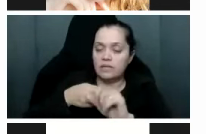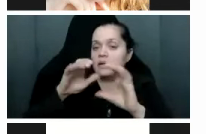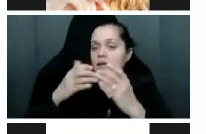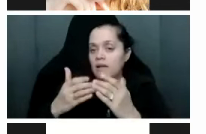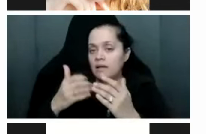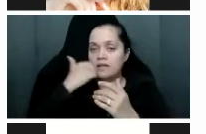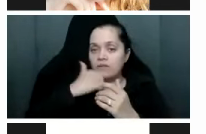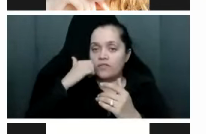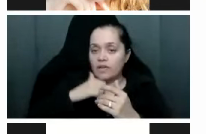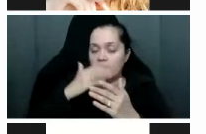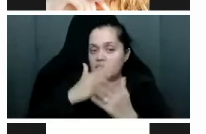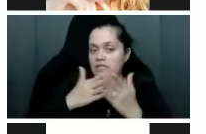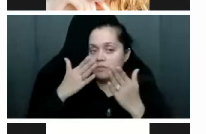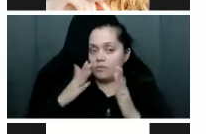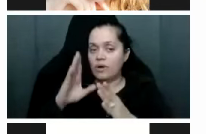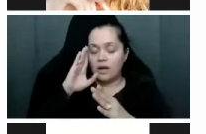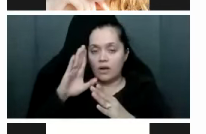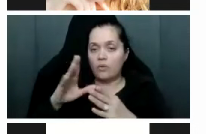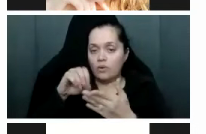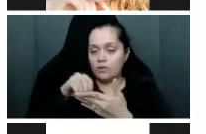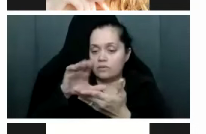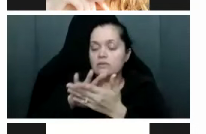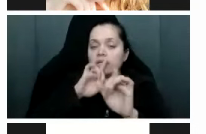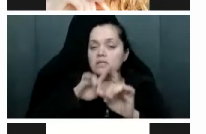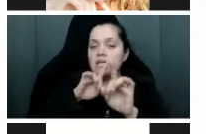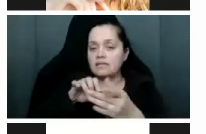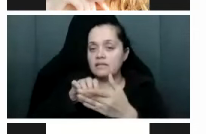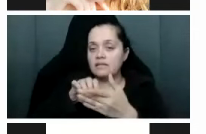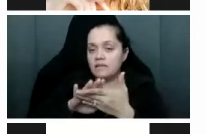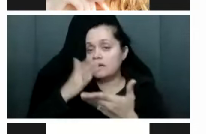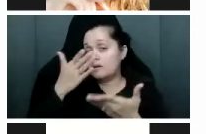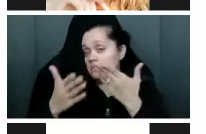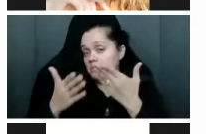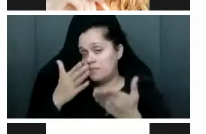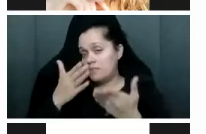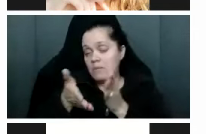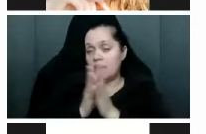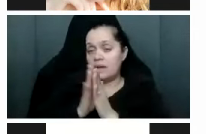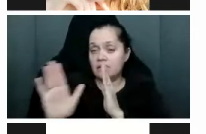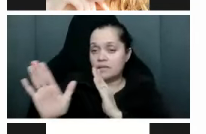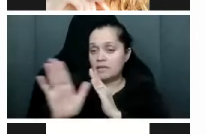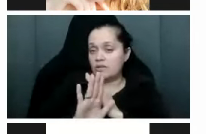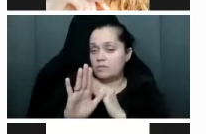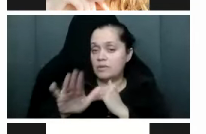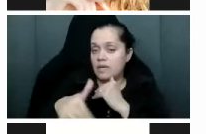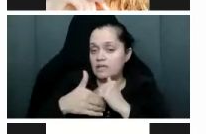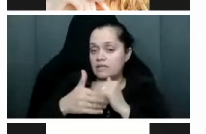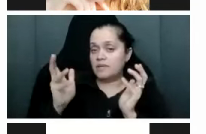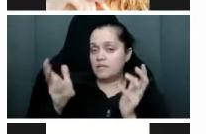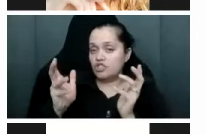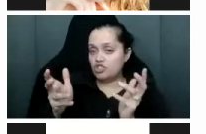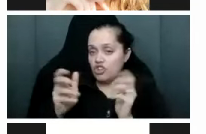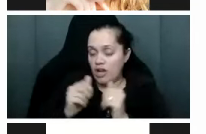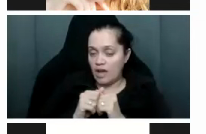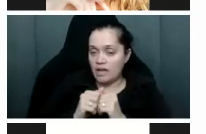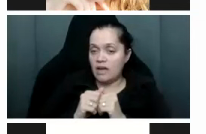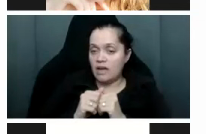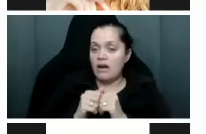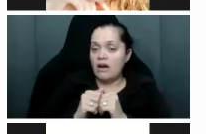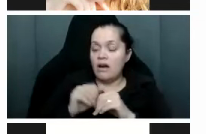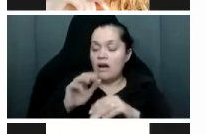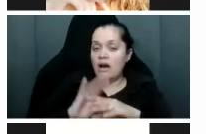Each day in some way, I will take attendance. It may be asking you to put something in the chat on